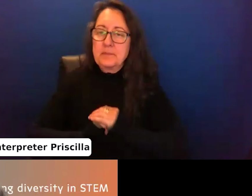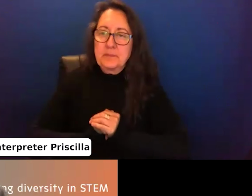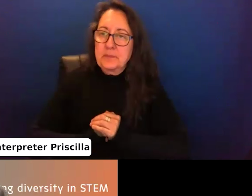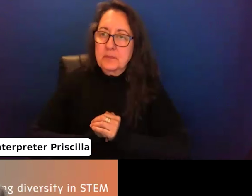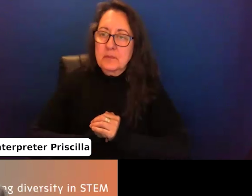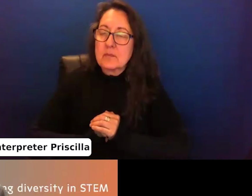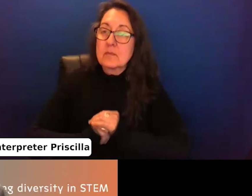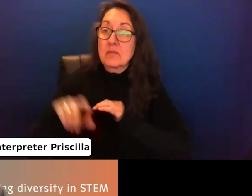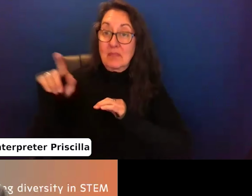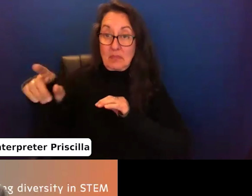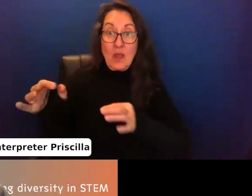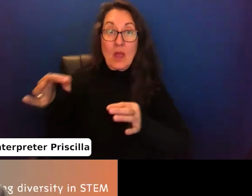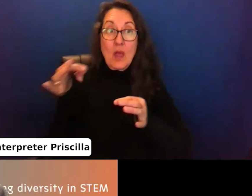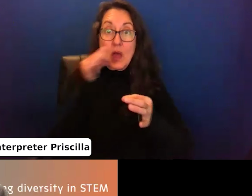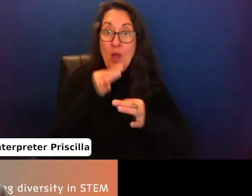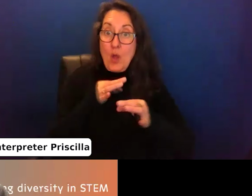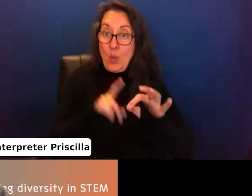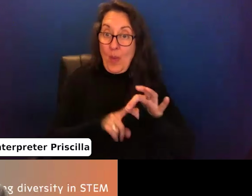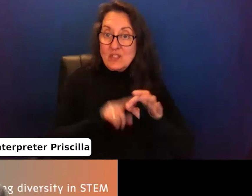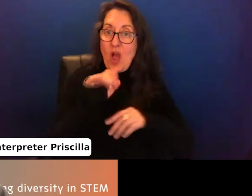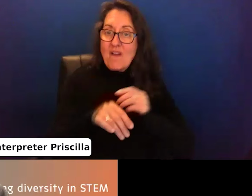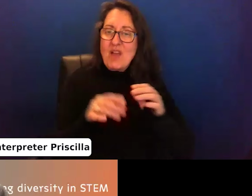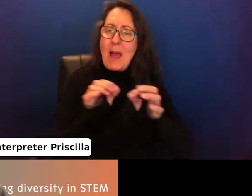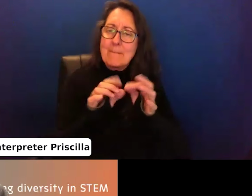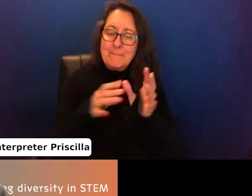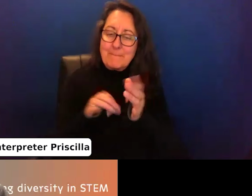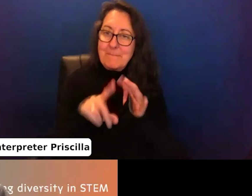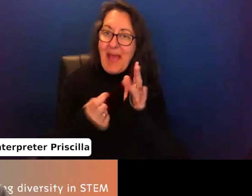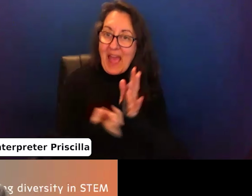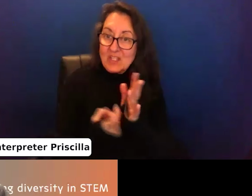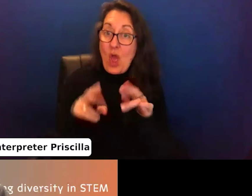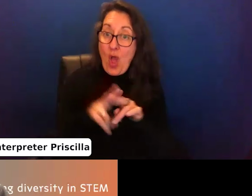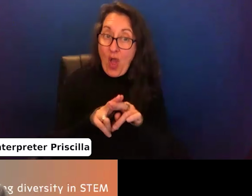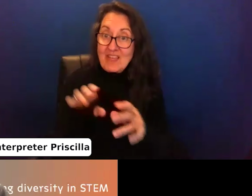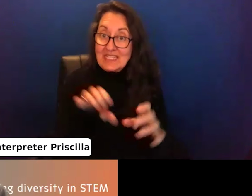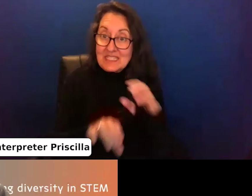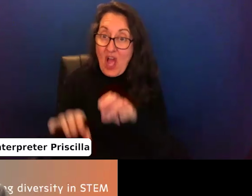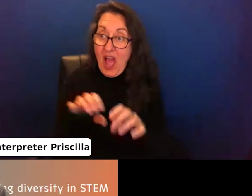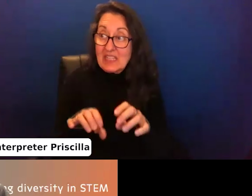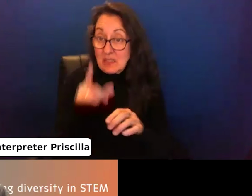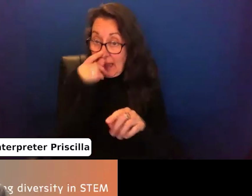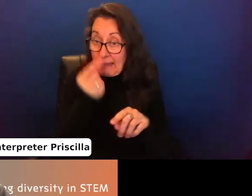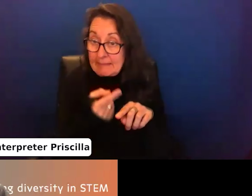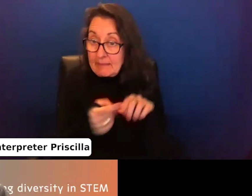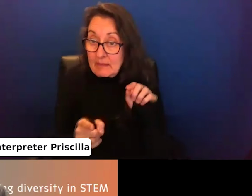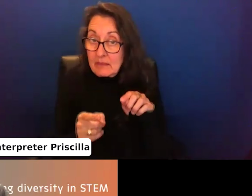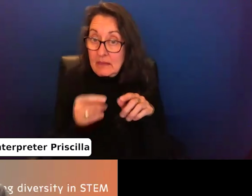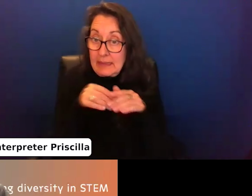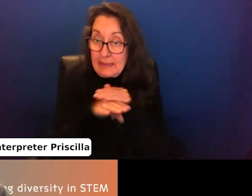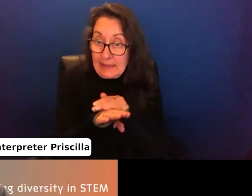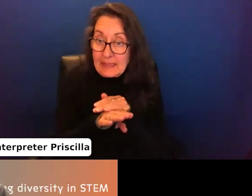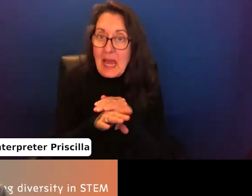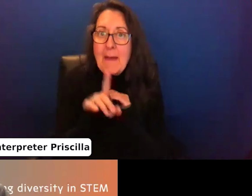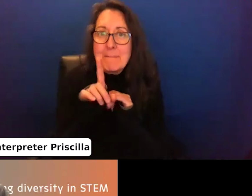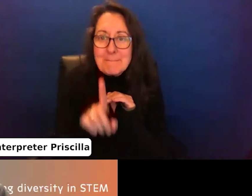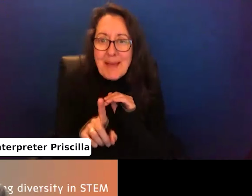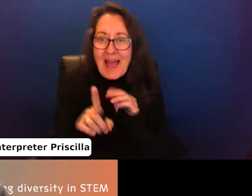There's a question about whether a Bachelor of Science is eligible, but if you decide to choose a kind